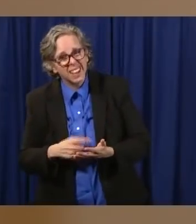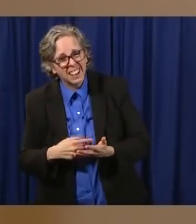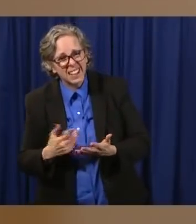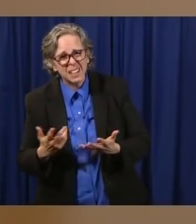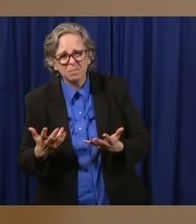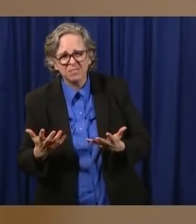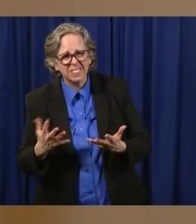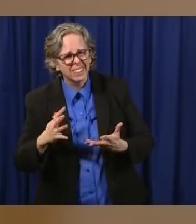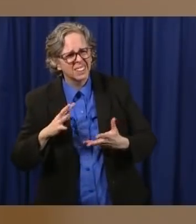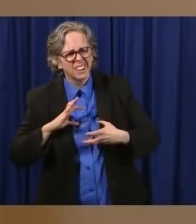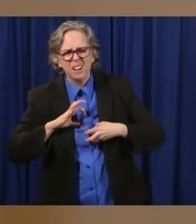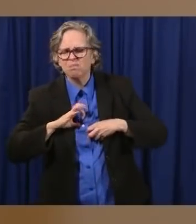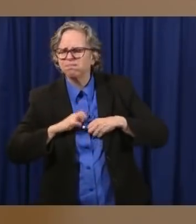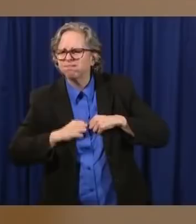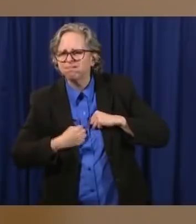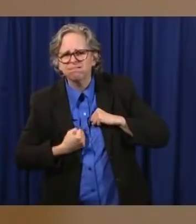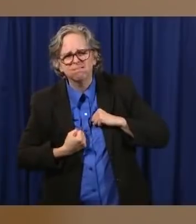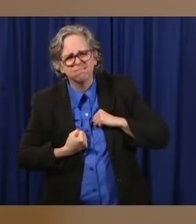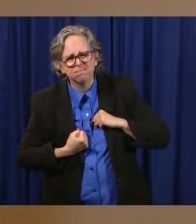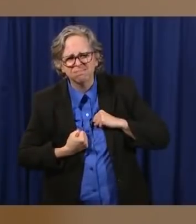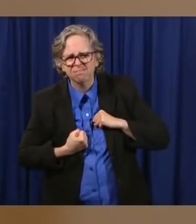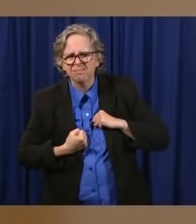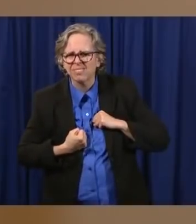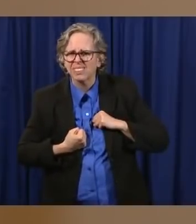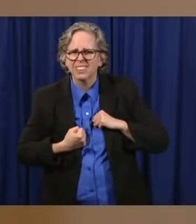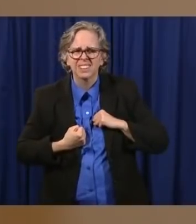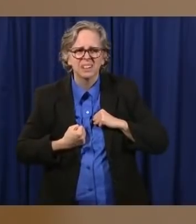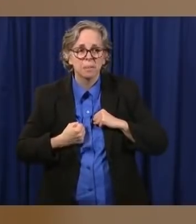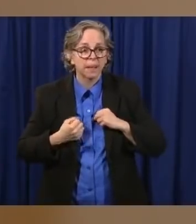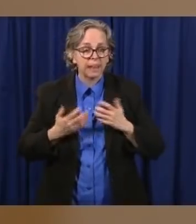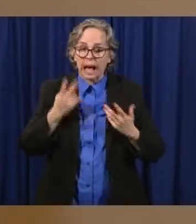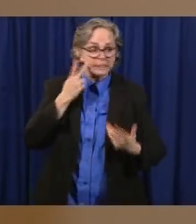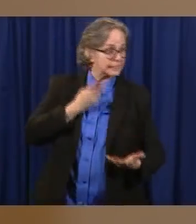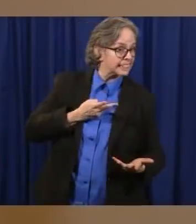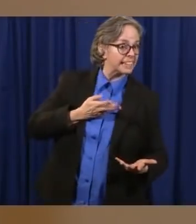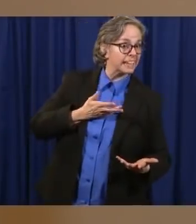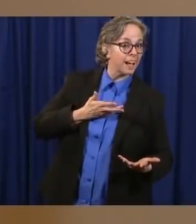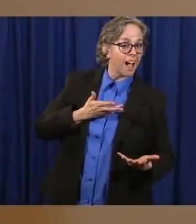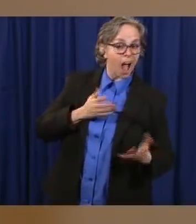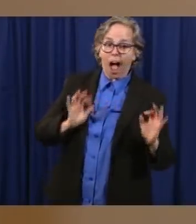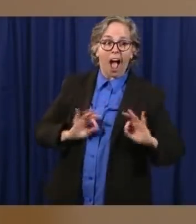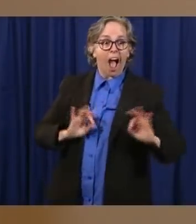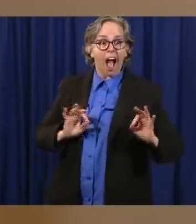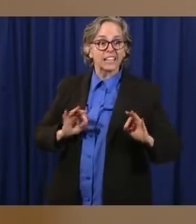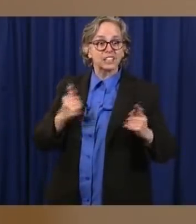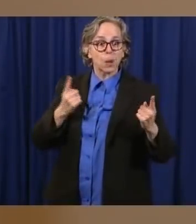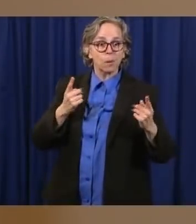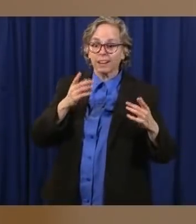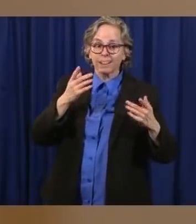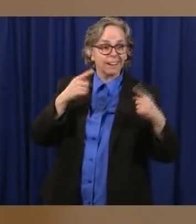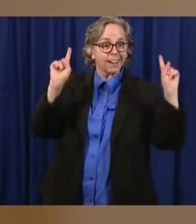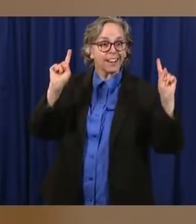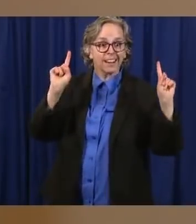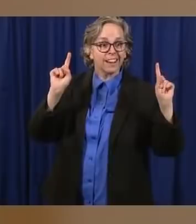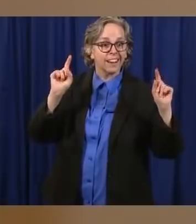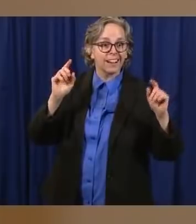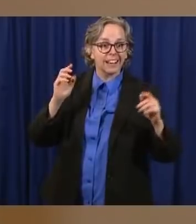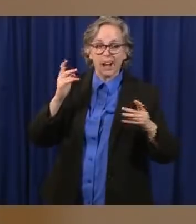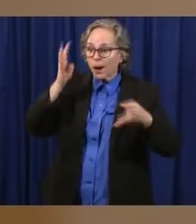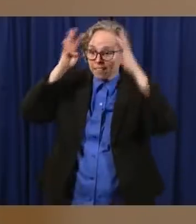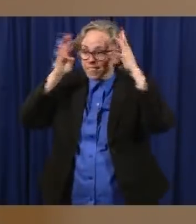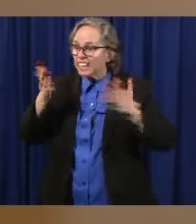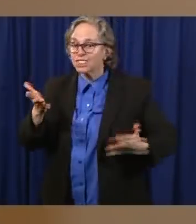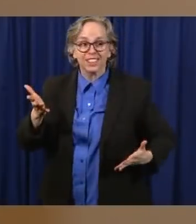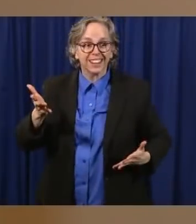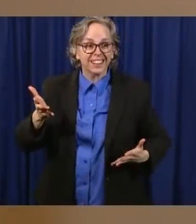disbelief, but it will be the littlest thing that someone did, in addition to the big innovations that we'll be sharing with you, the technology and all the